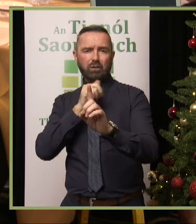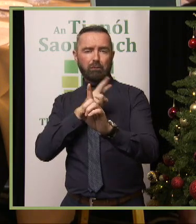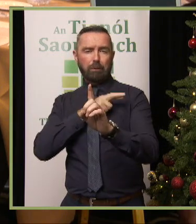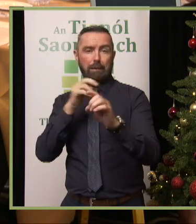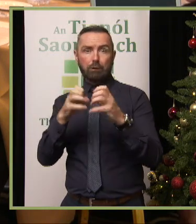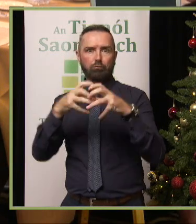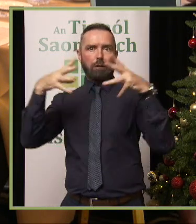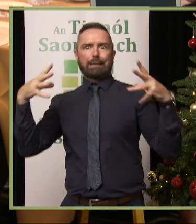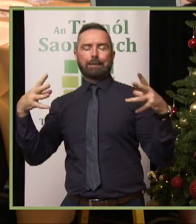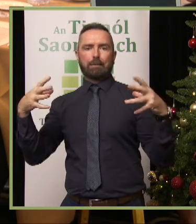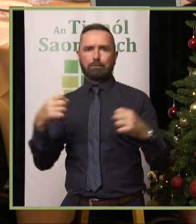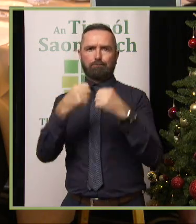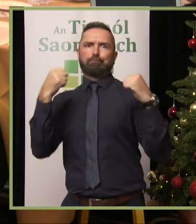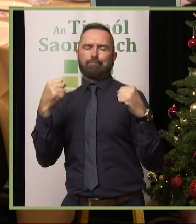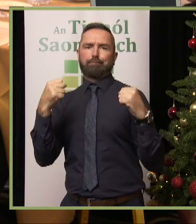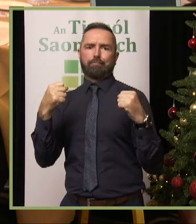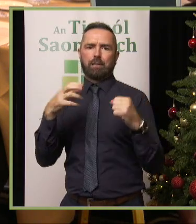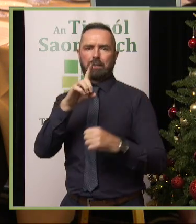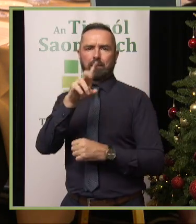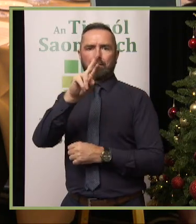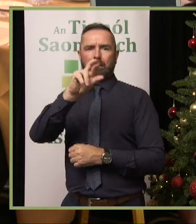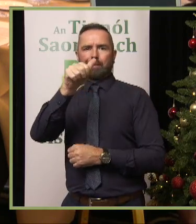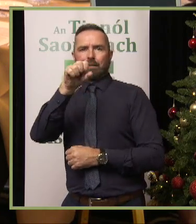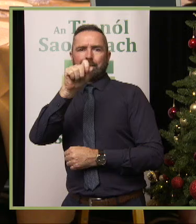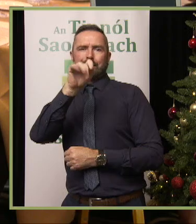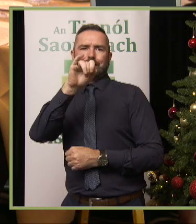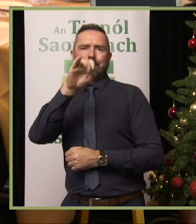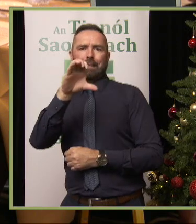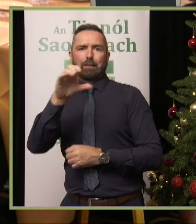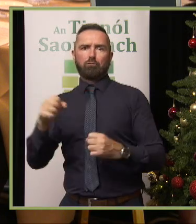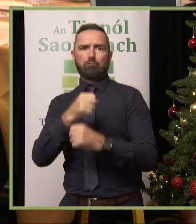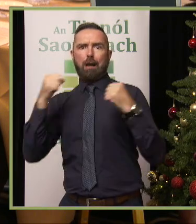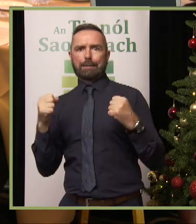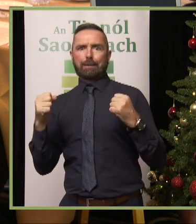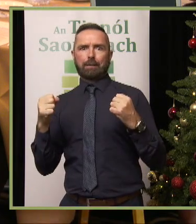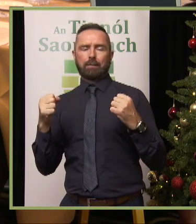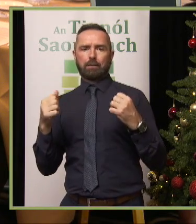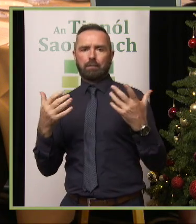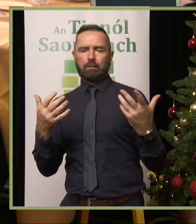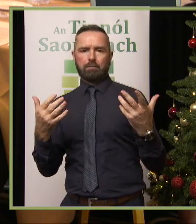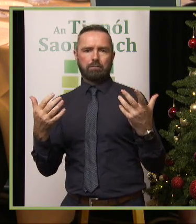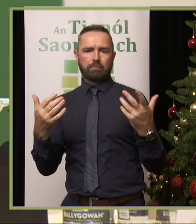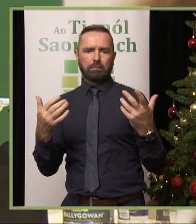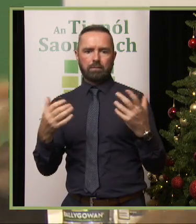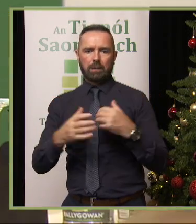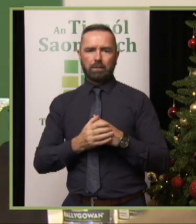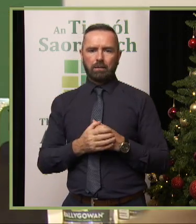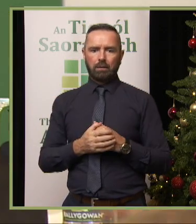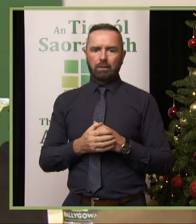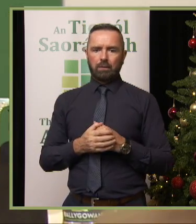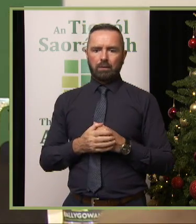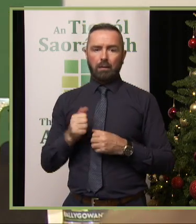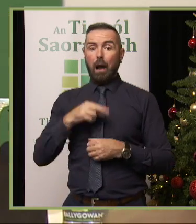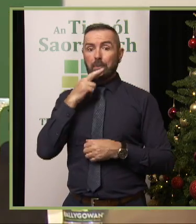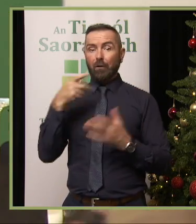though. So okay. So if we're using them as that, we can't use both. Okay, well, can we? Let's delete that then. Well, I would prefer